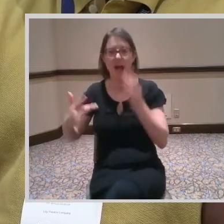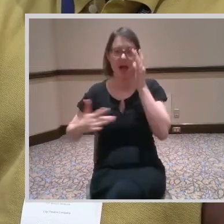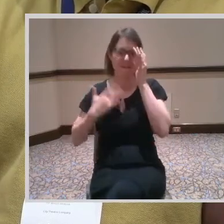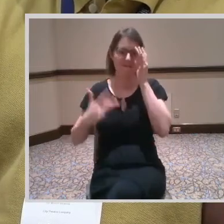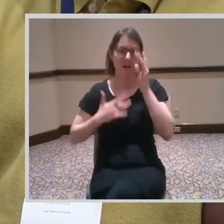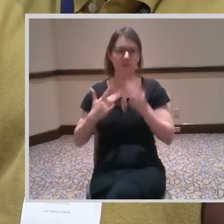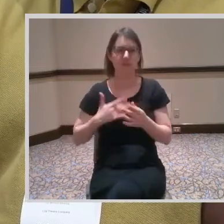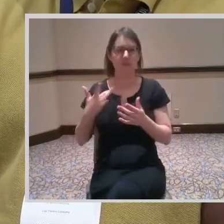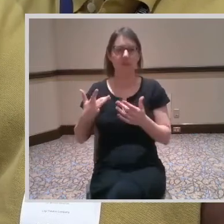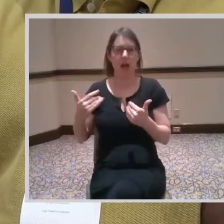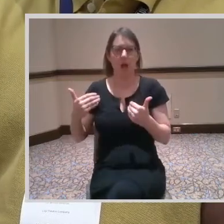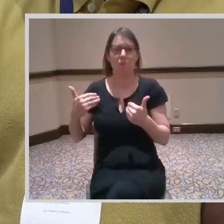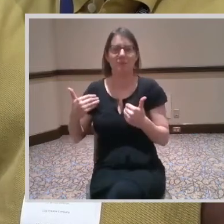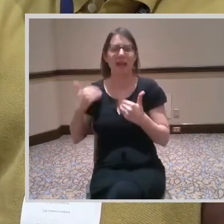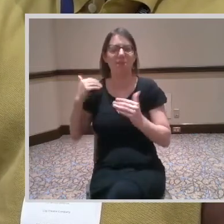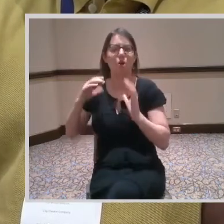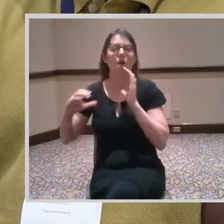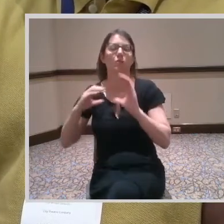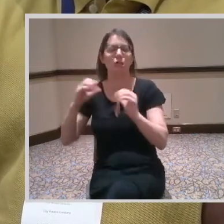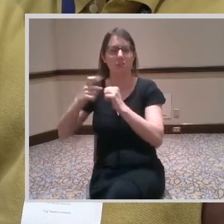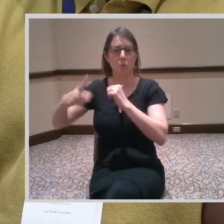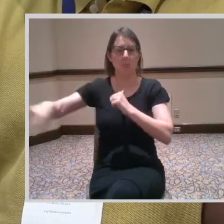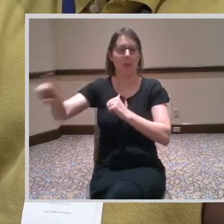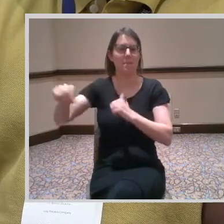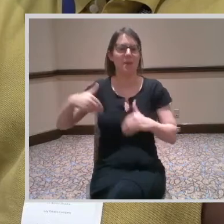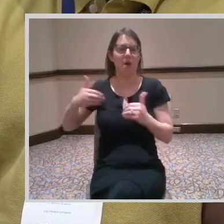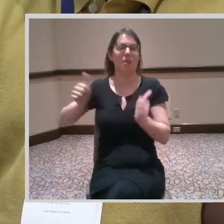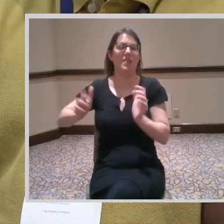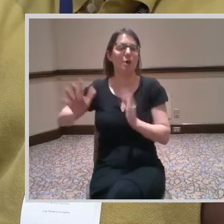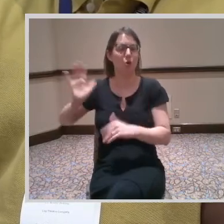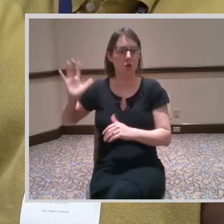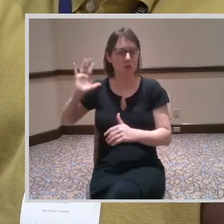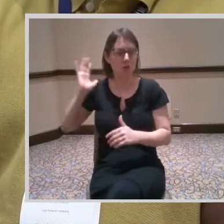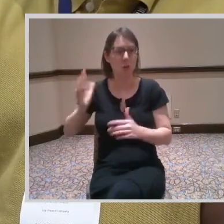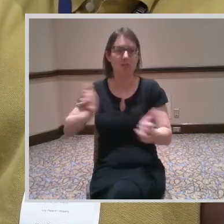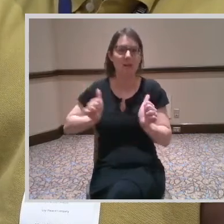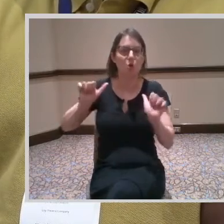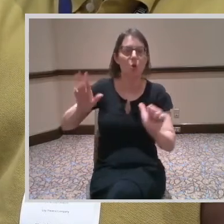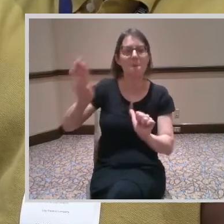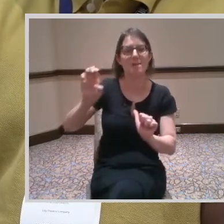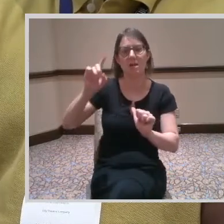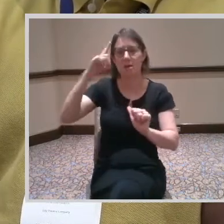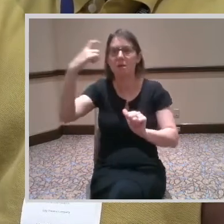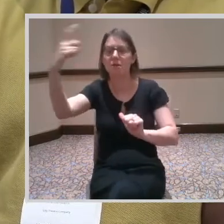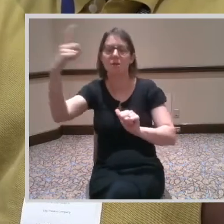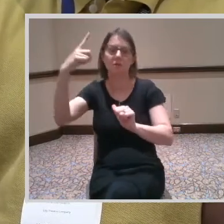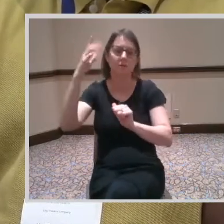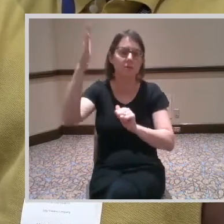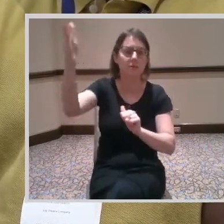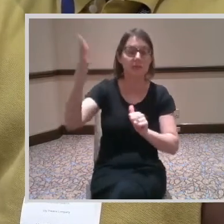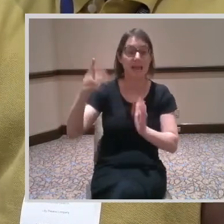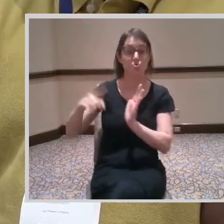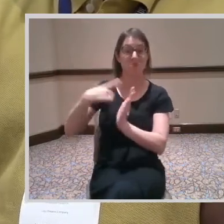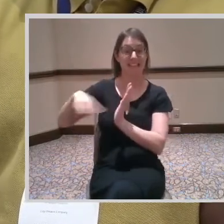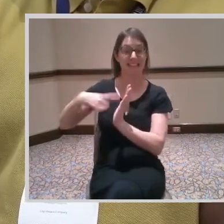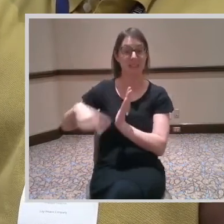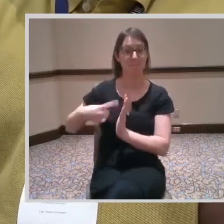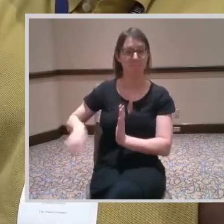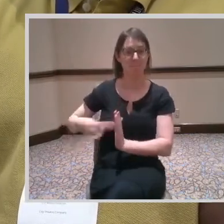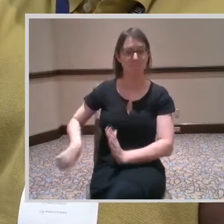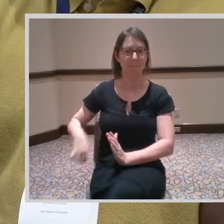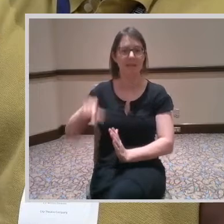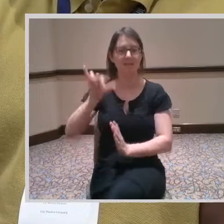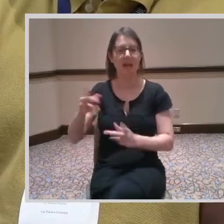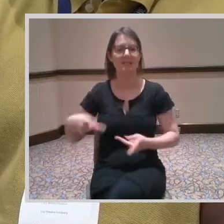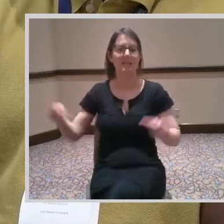a dialogue with them about what theater might be. And criticism was the place where that